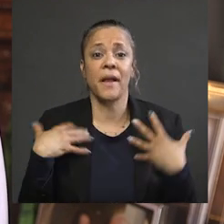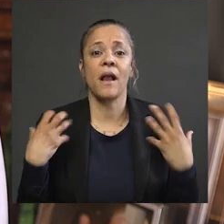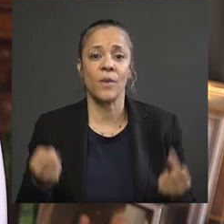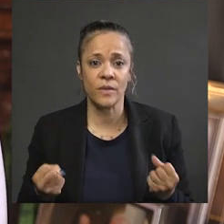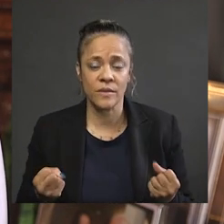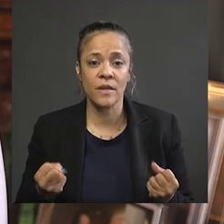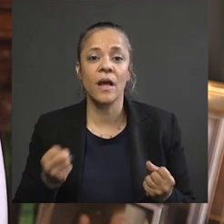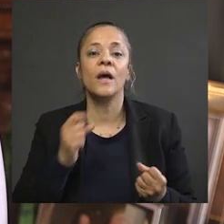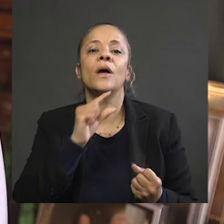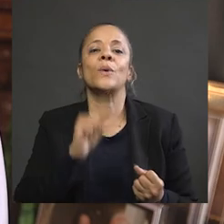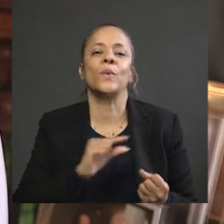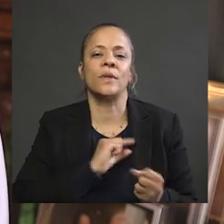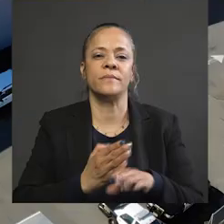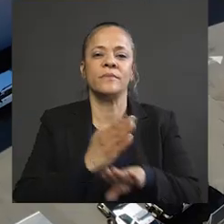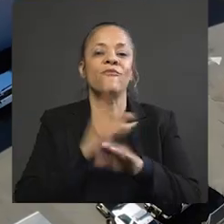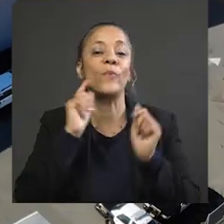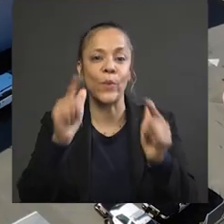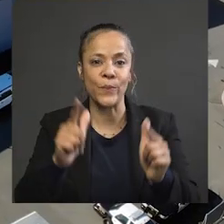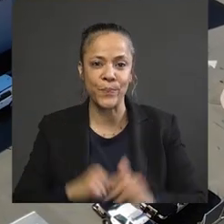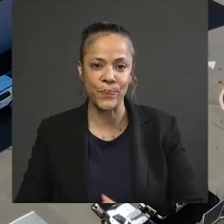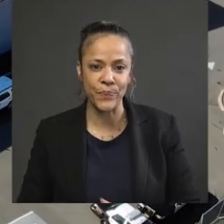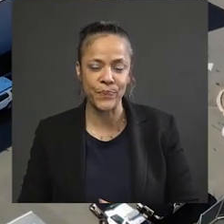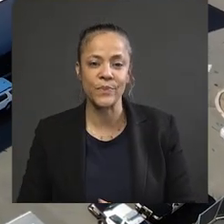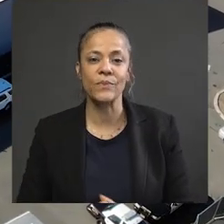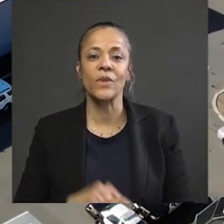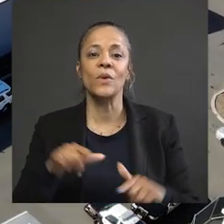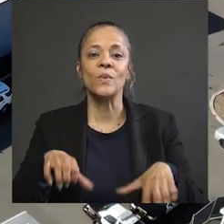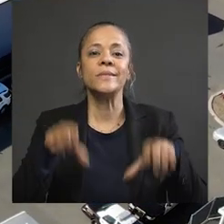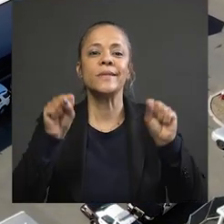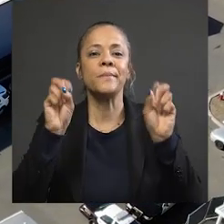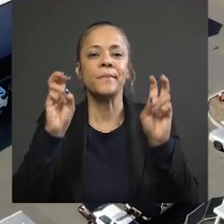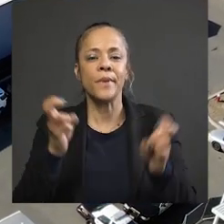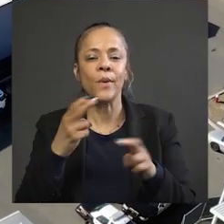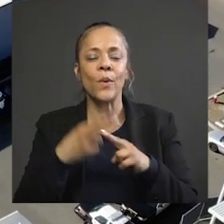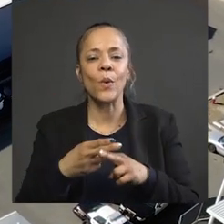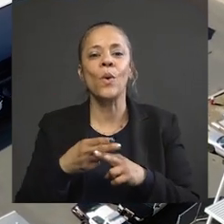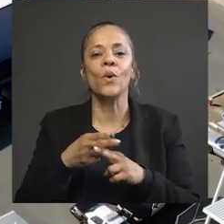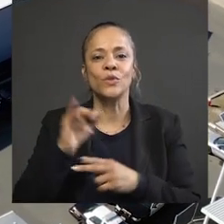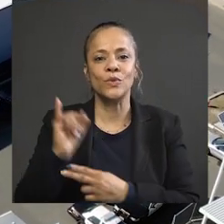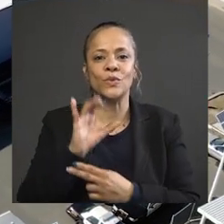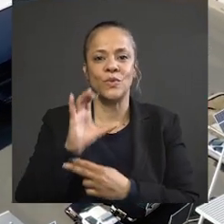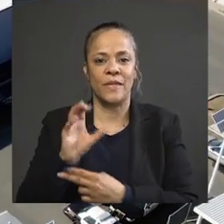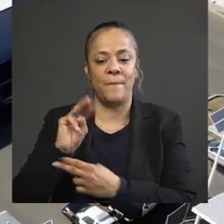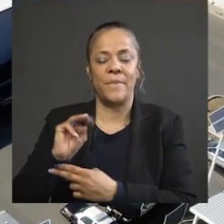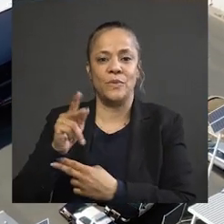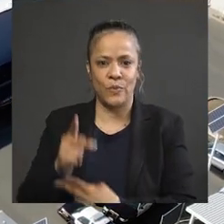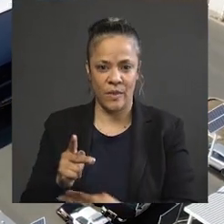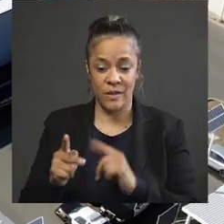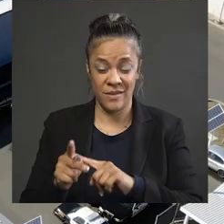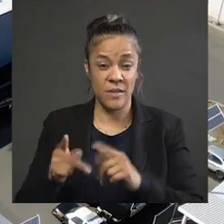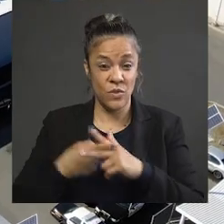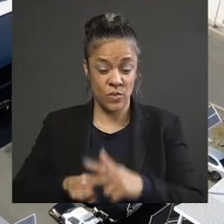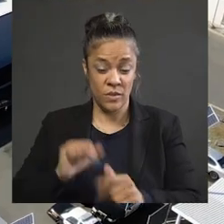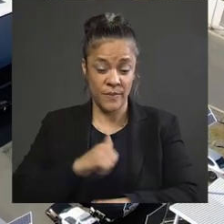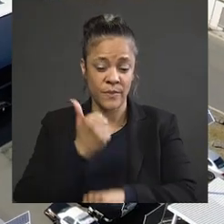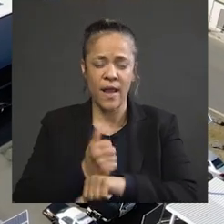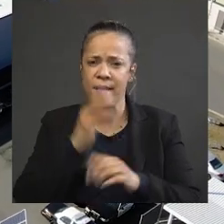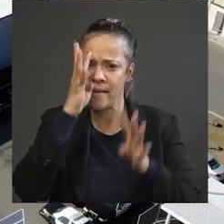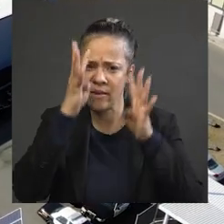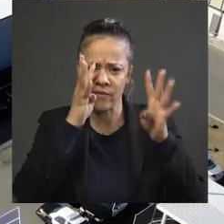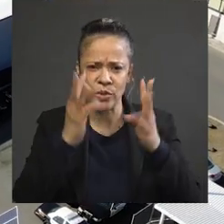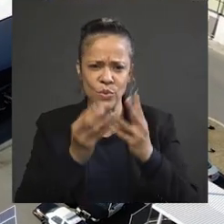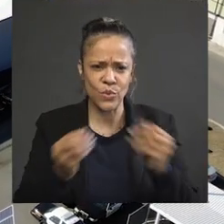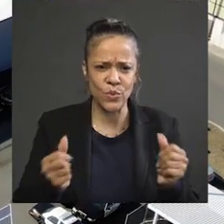our overall health, and improve quality of life for all of our residents. We adopted the Jersey City Resiliency Master Plan and have since